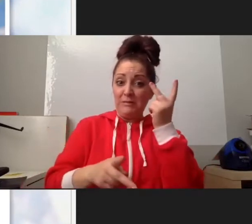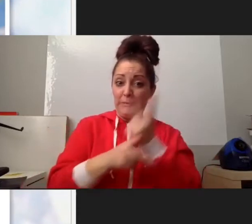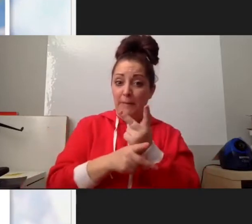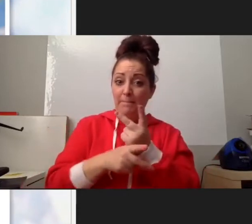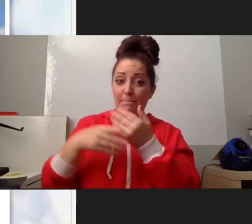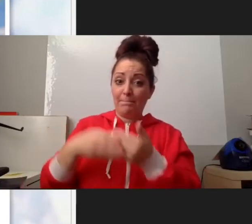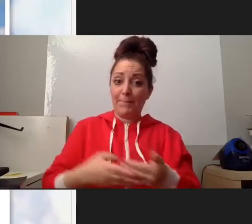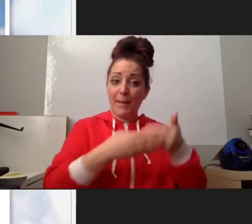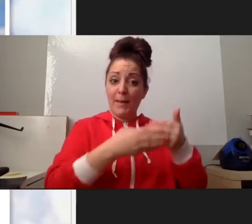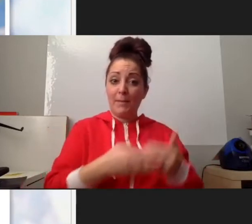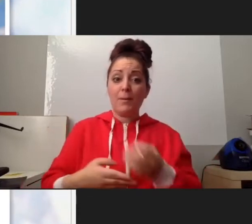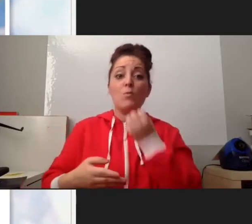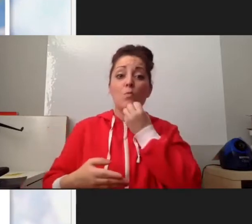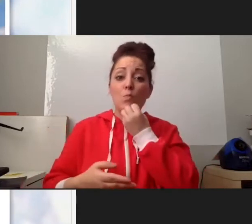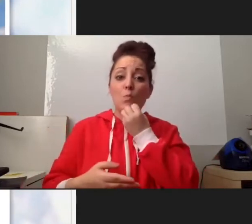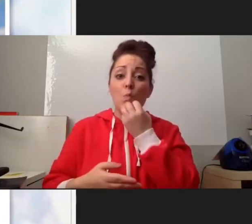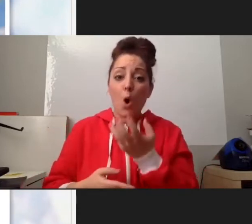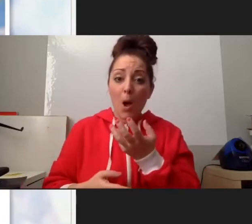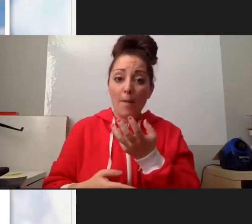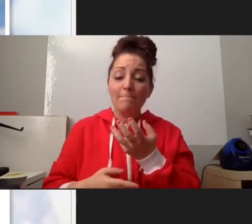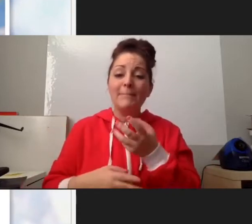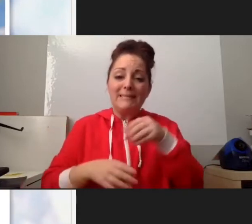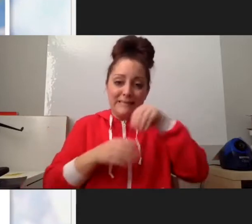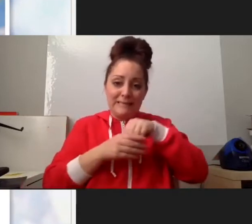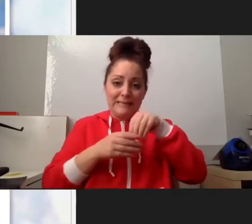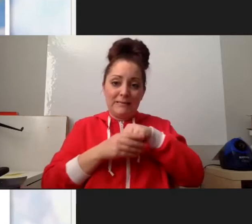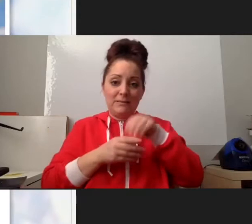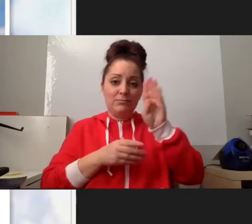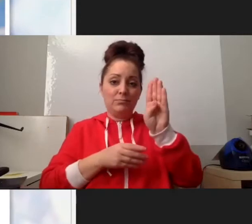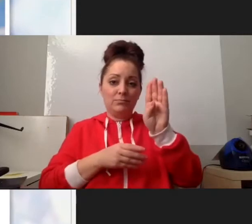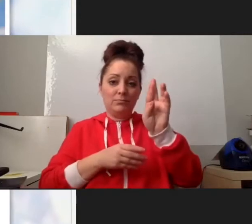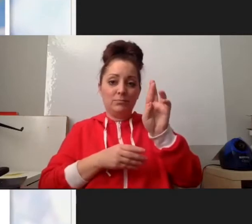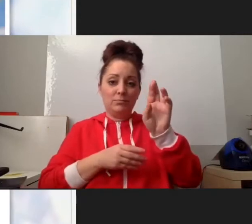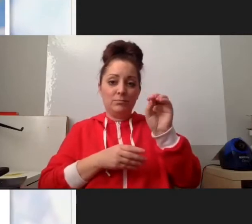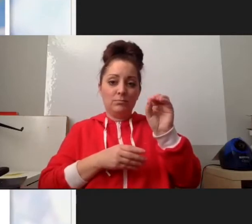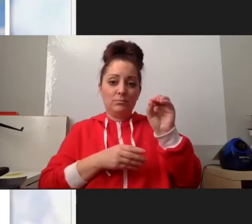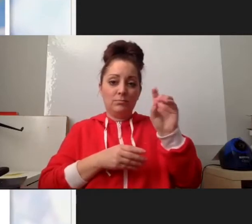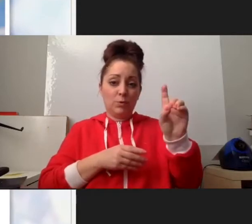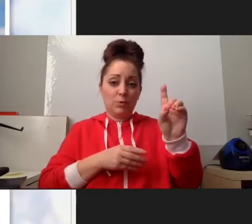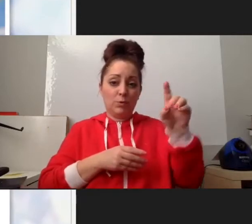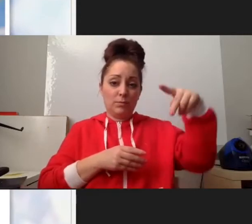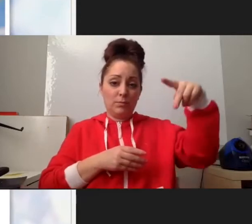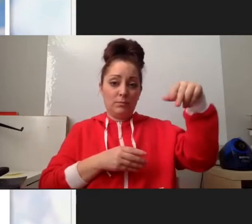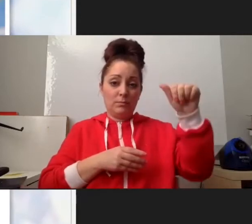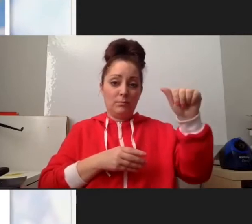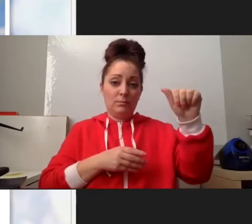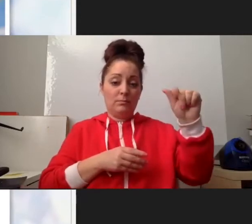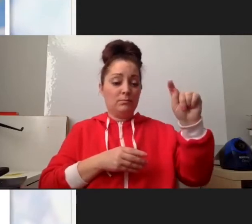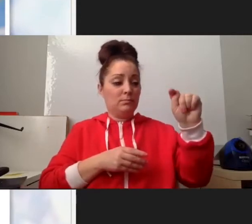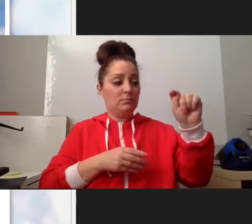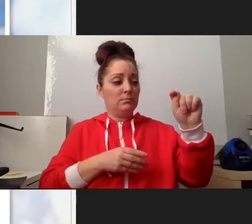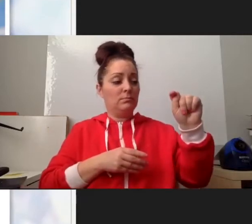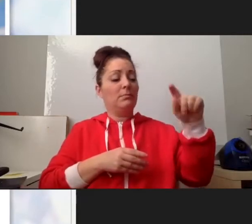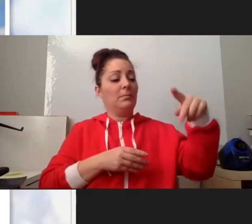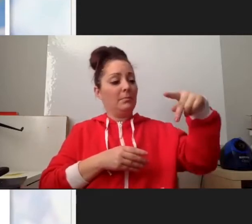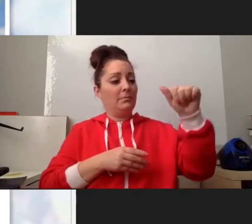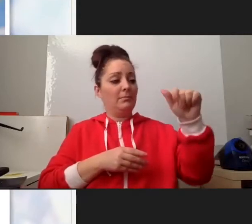The father still keeps the chick warm in the brood patch. Sometimes the chick pokes his head out.